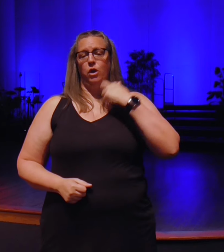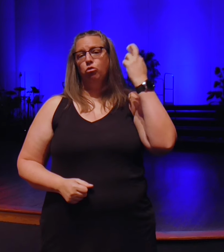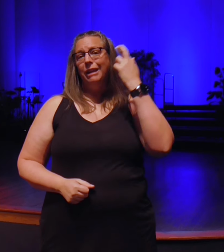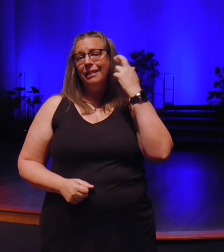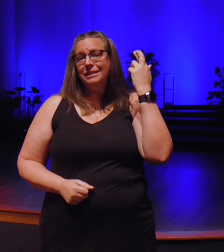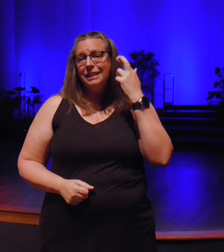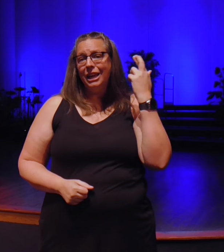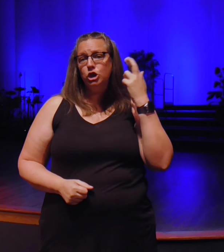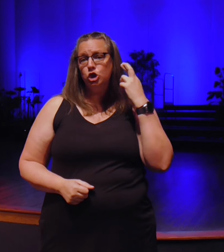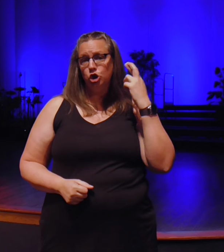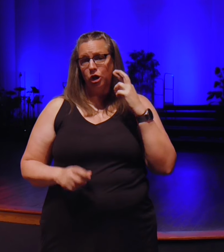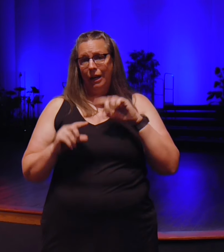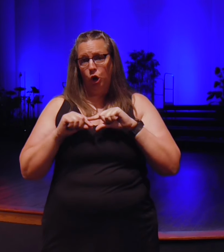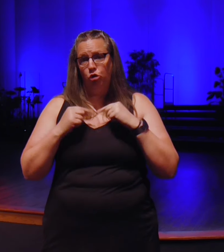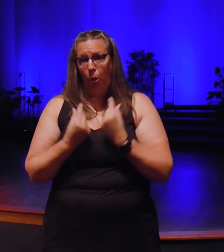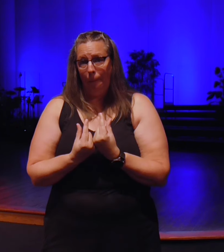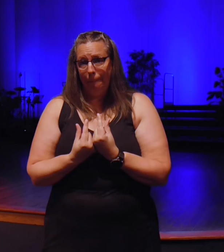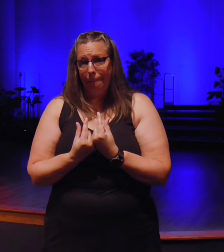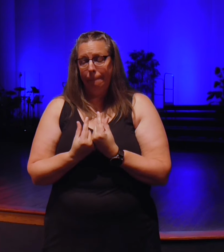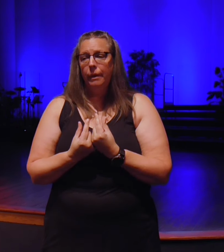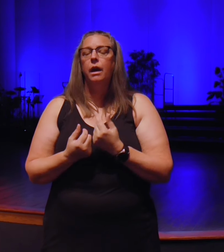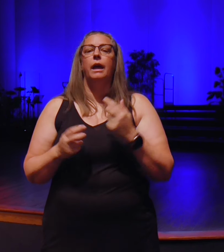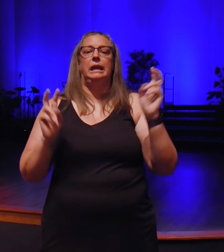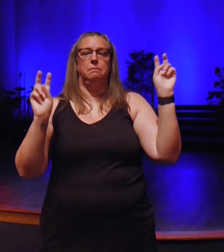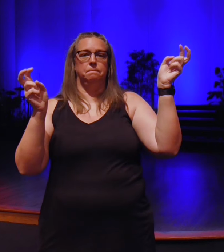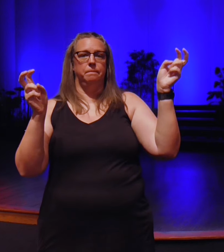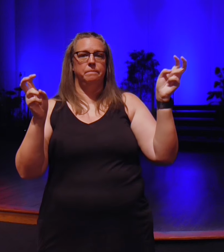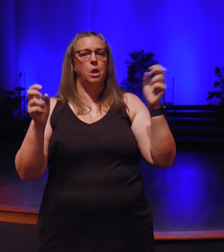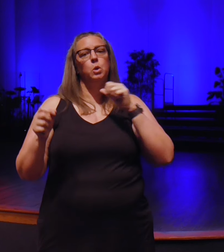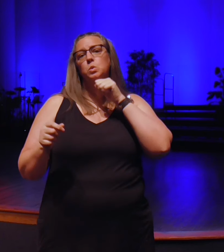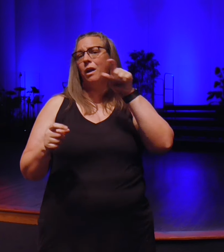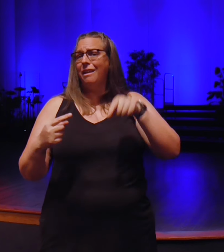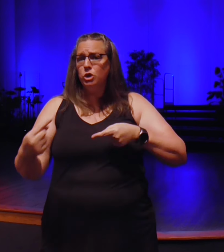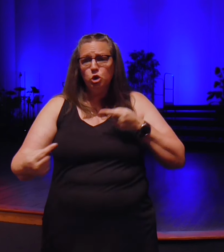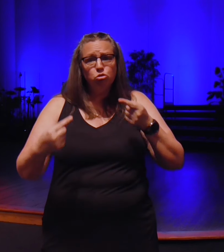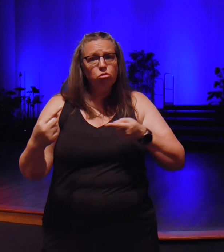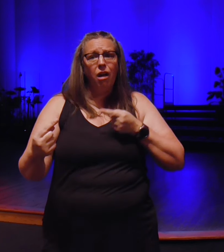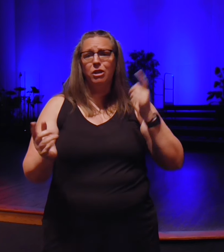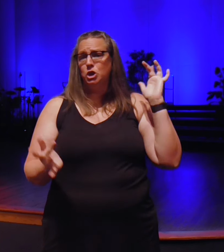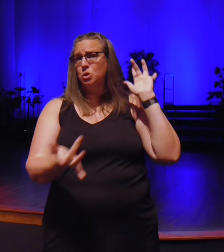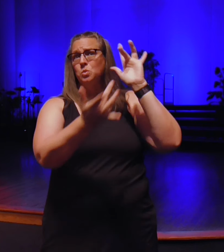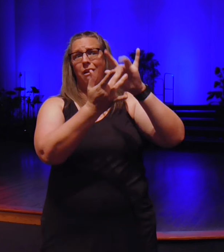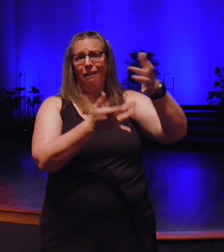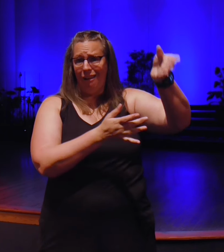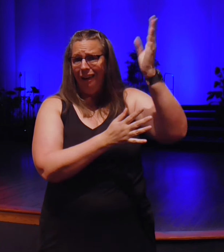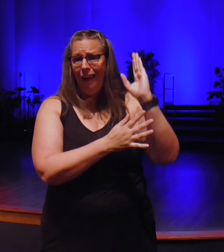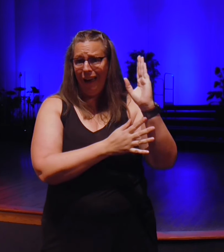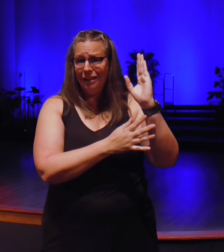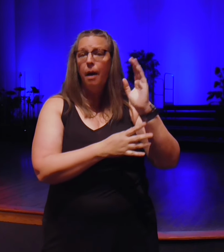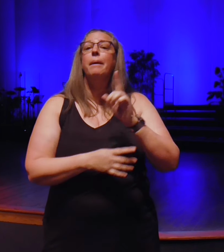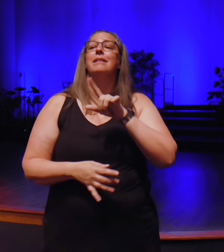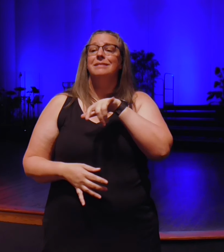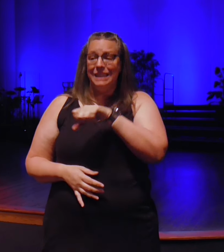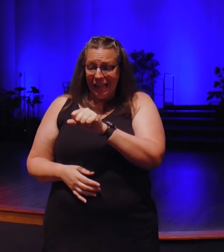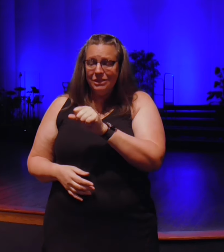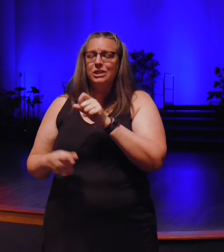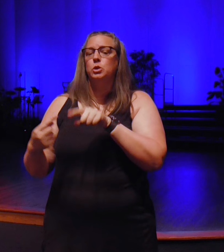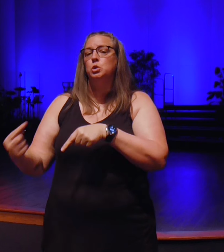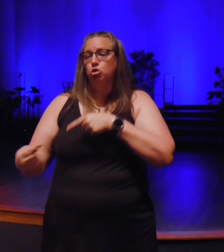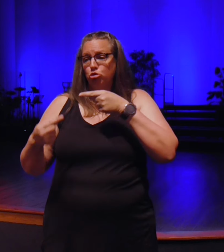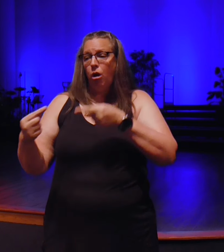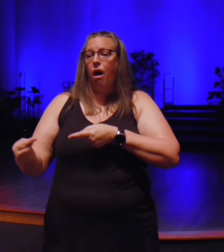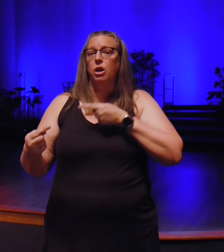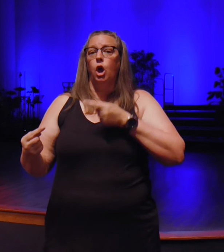nature of God, you do not have to struggle to reach God, but you do have to struggle to tear away